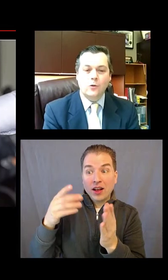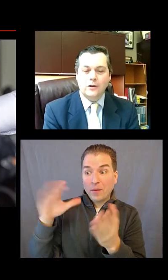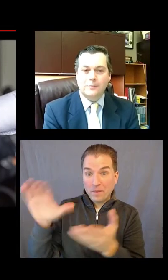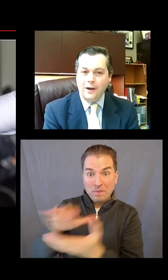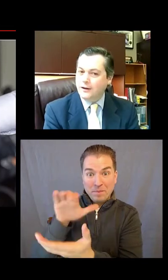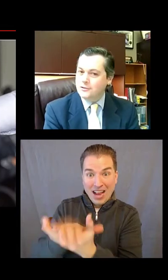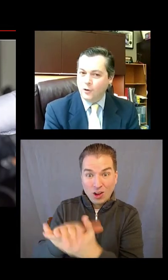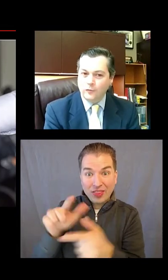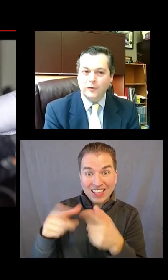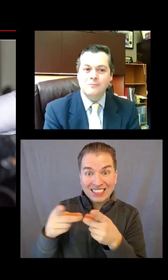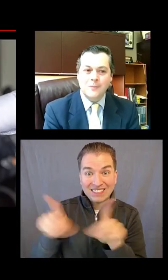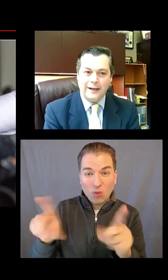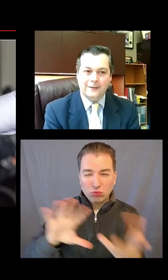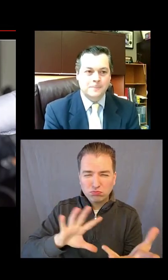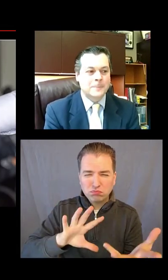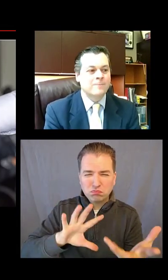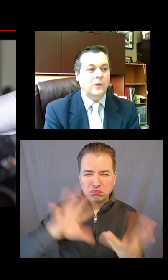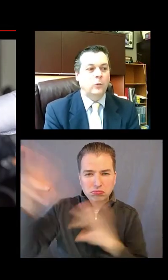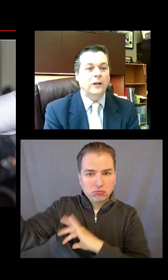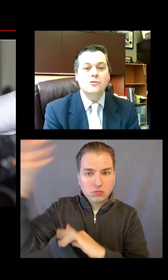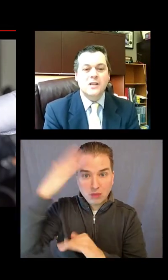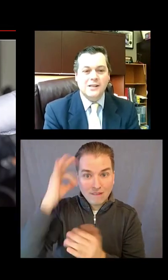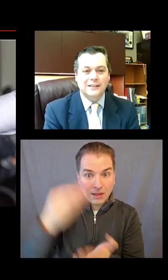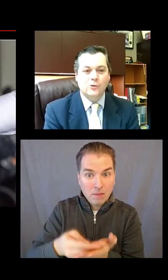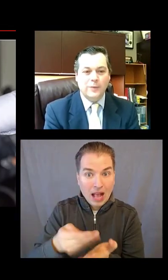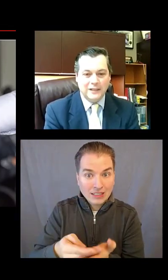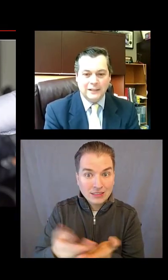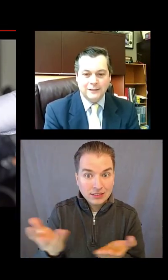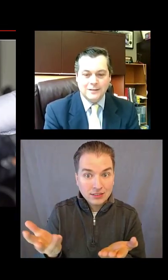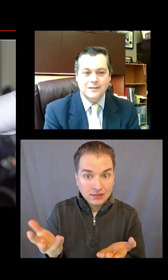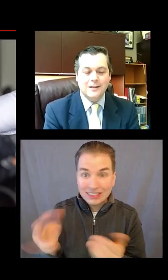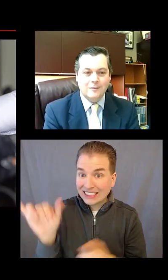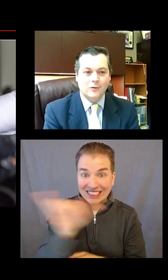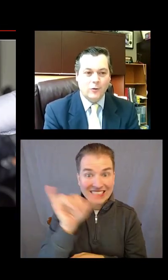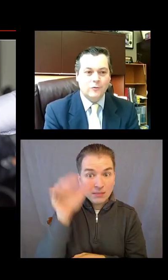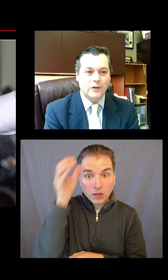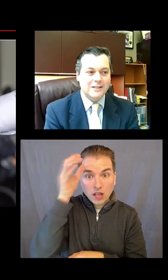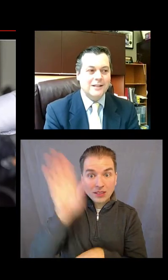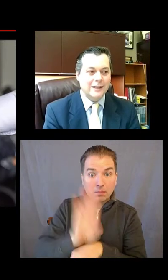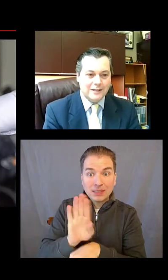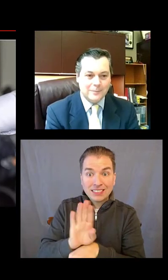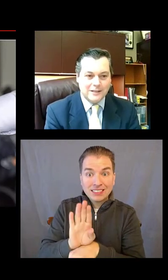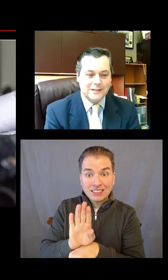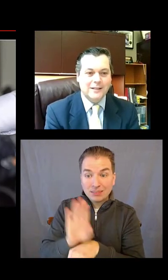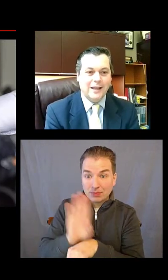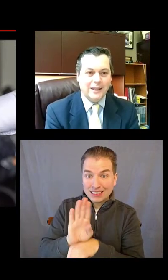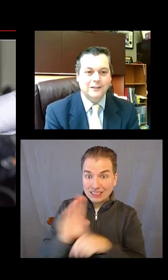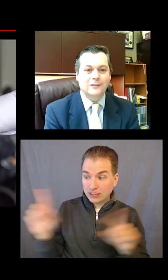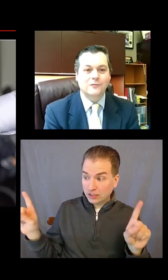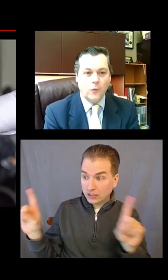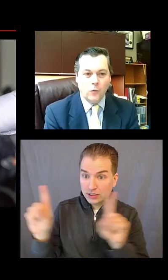get torn apart over money. When you get into business, the number one reason to get into business together is for